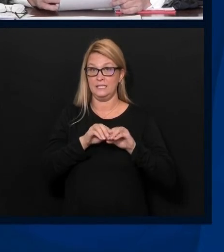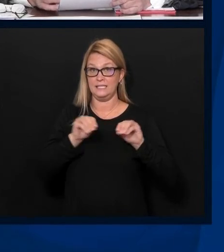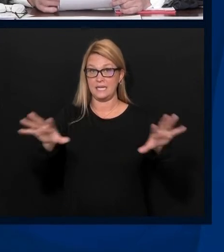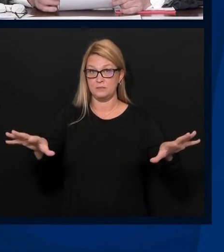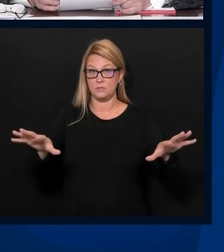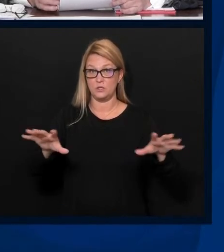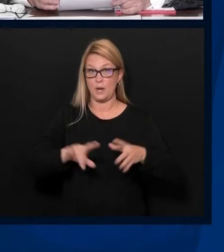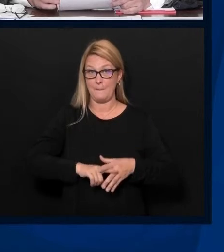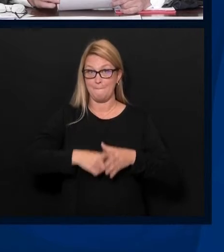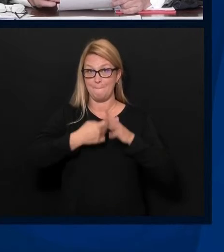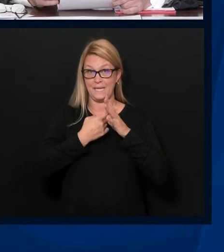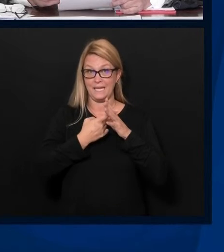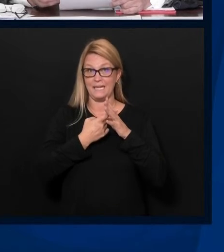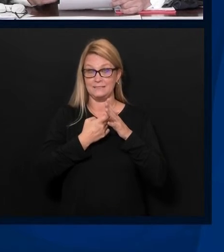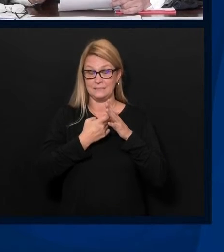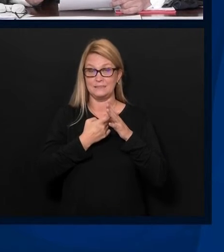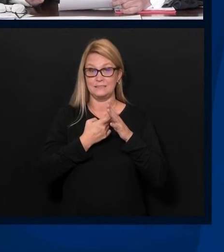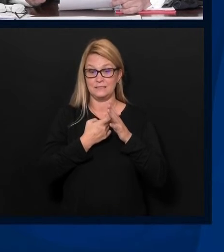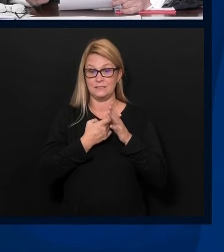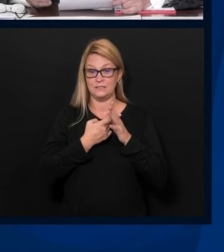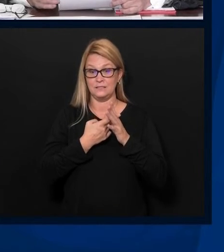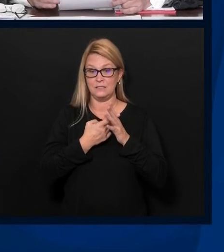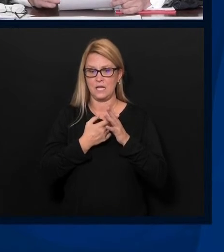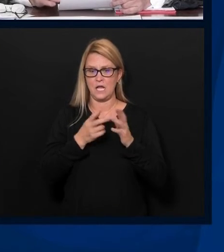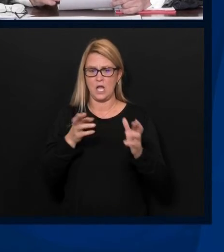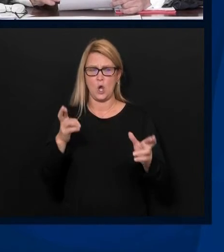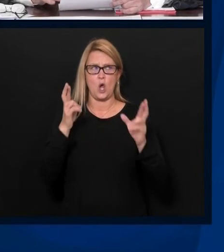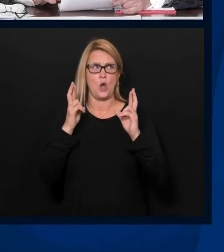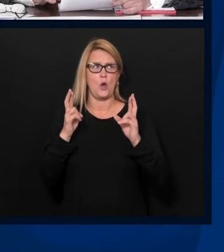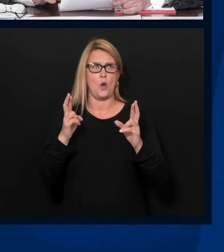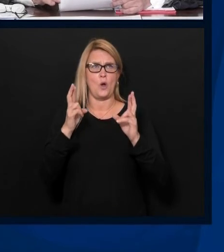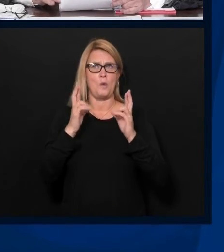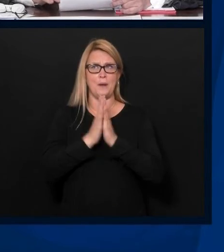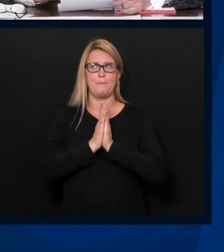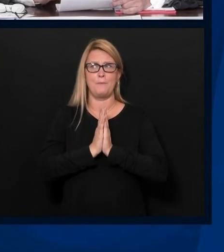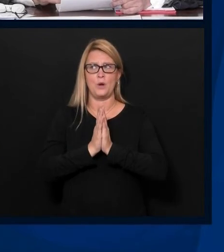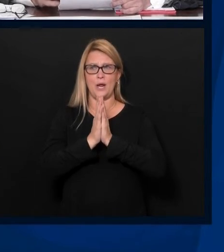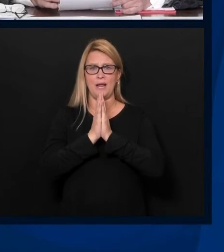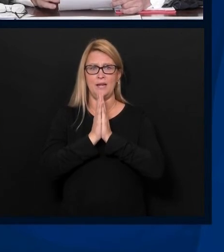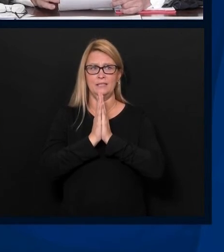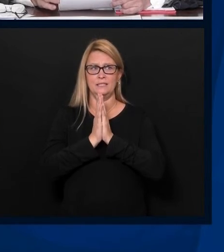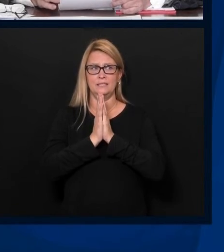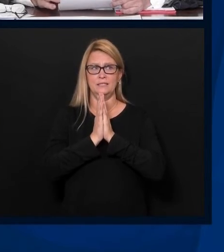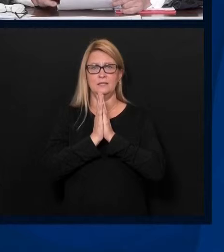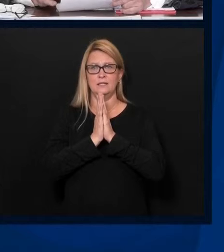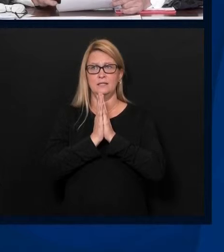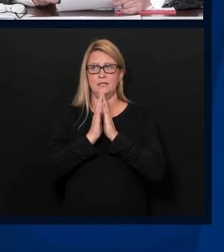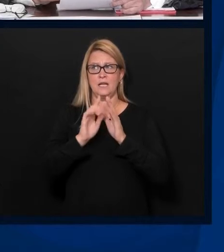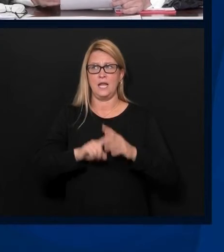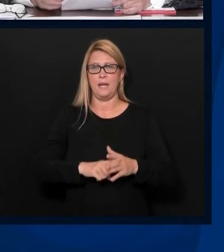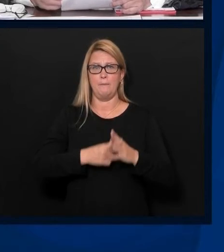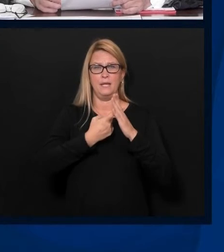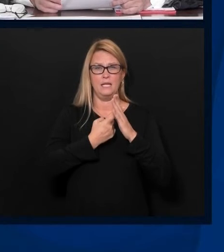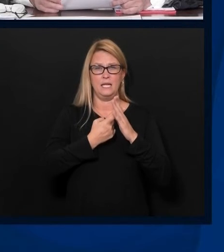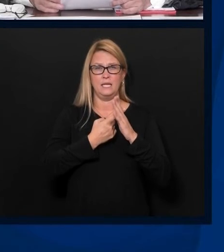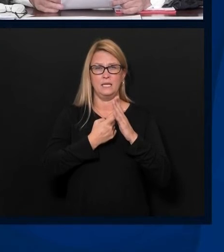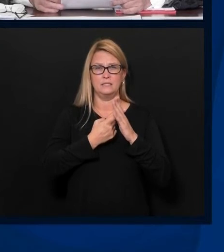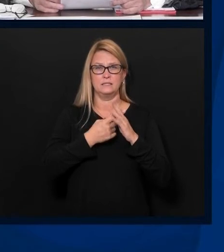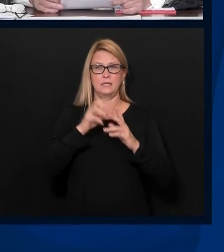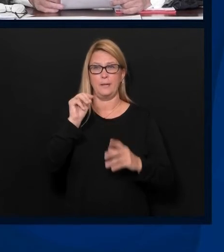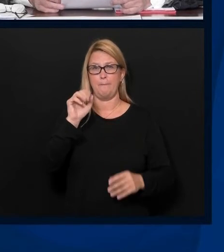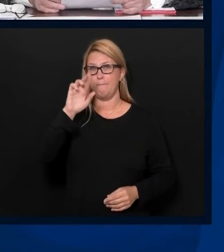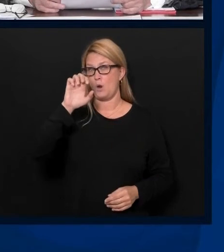will begin, I hope and pray that phase two will begin in the early days of